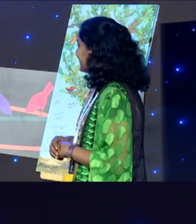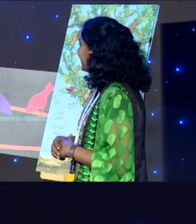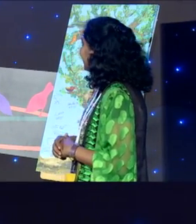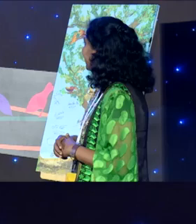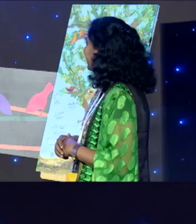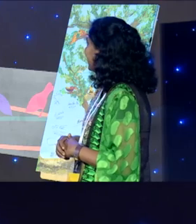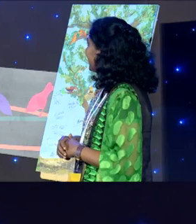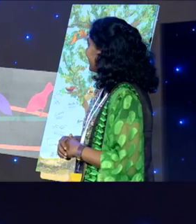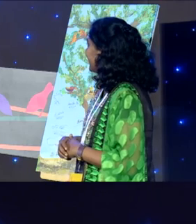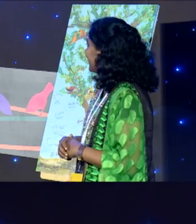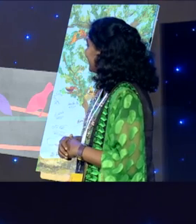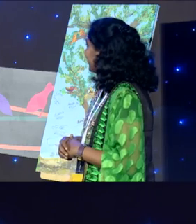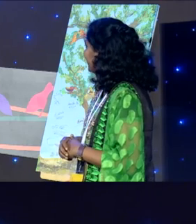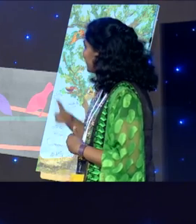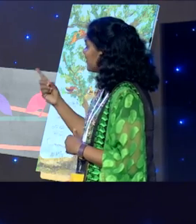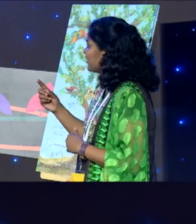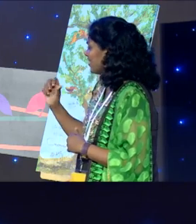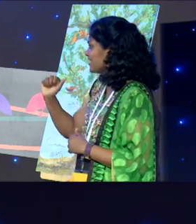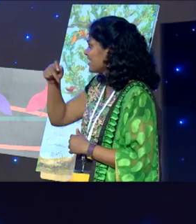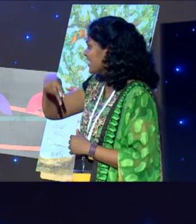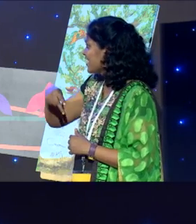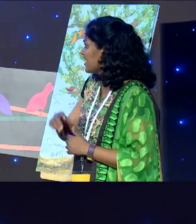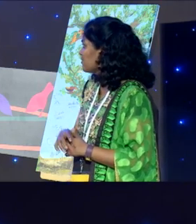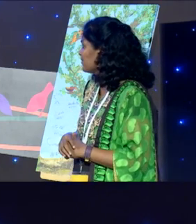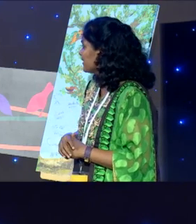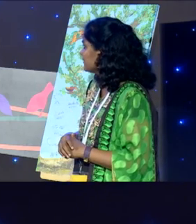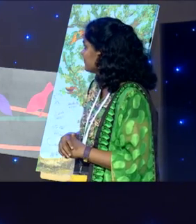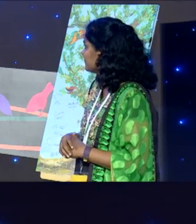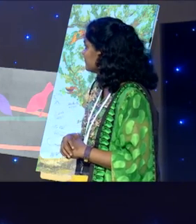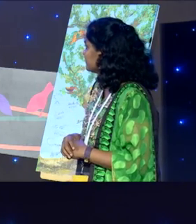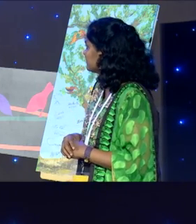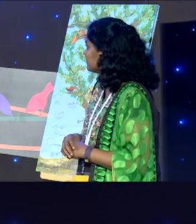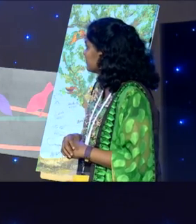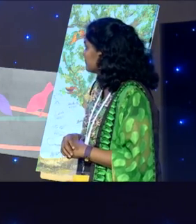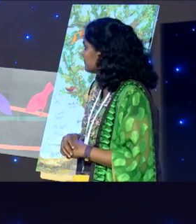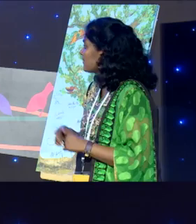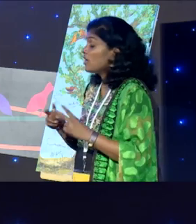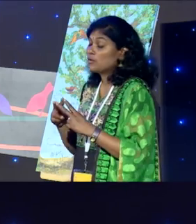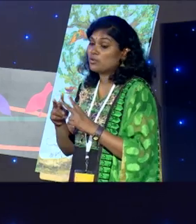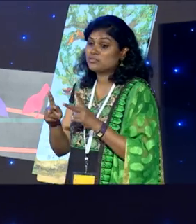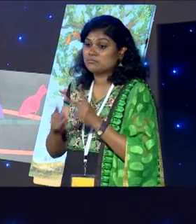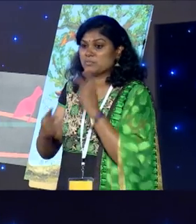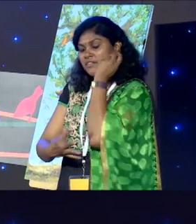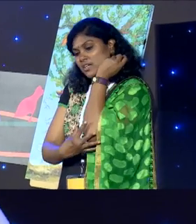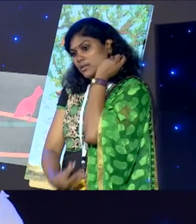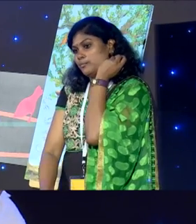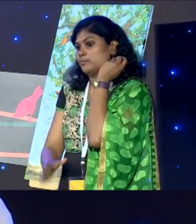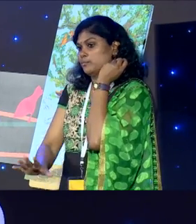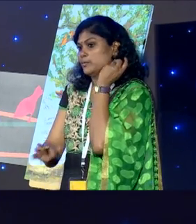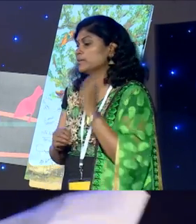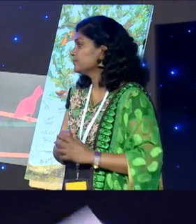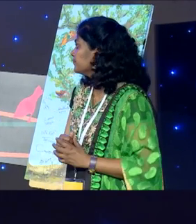So I went to Bandhavgarh, and there's this tribe called the Beggar community. And they're very poor, and